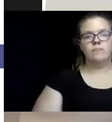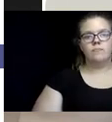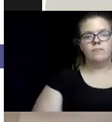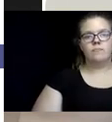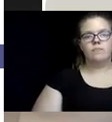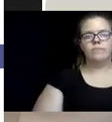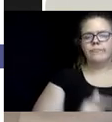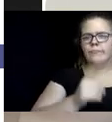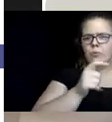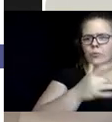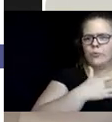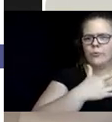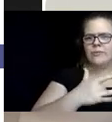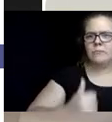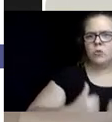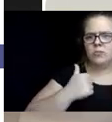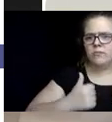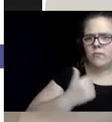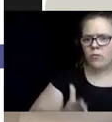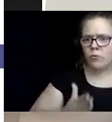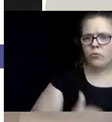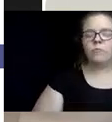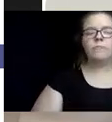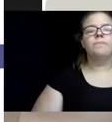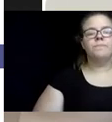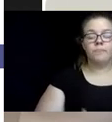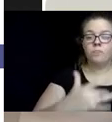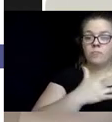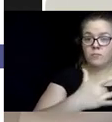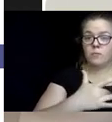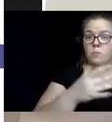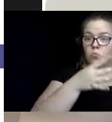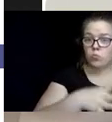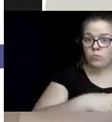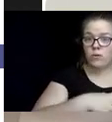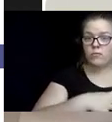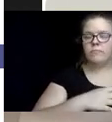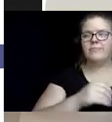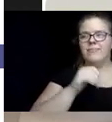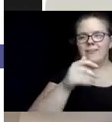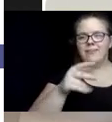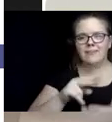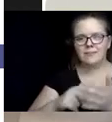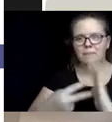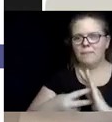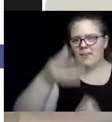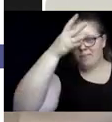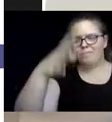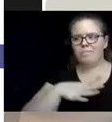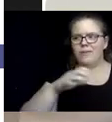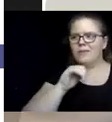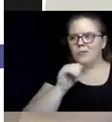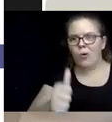And who is the typical survivor of this? Well, often it's women, but that doesn't mean that it is not men or other